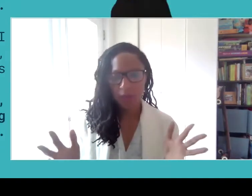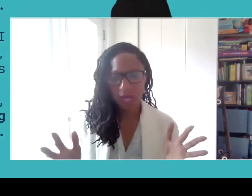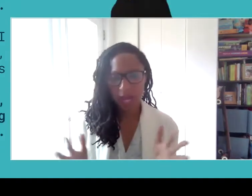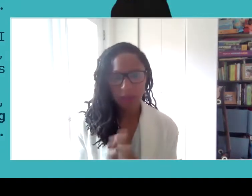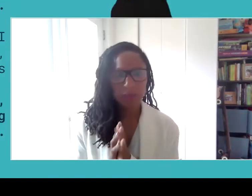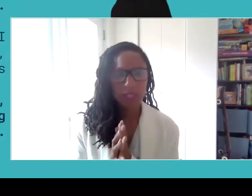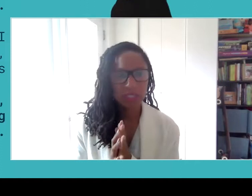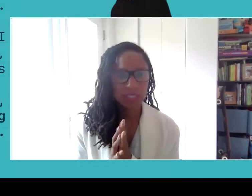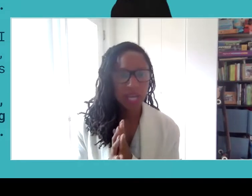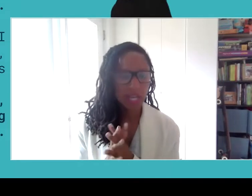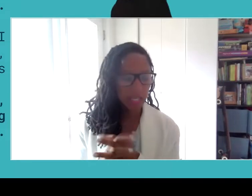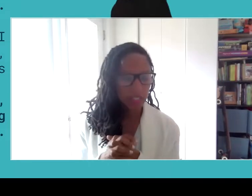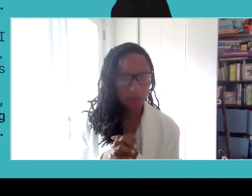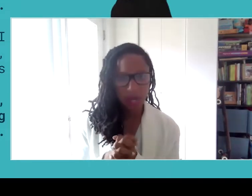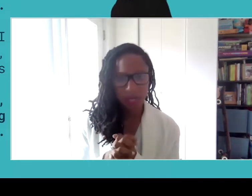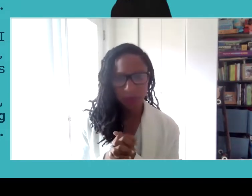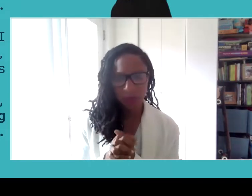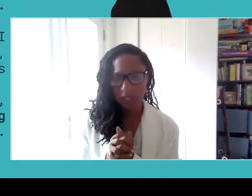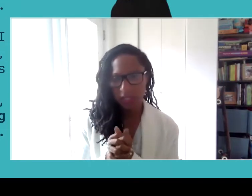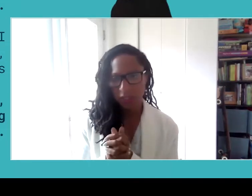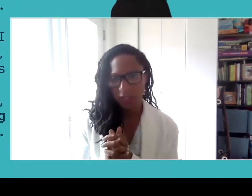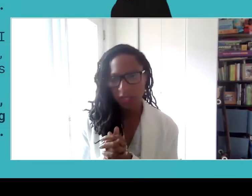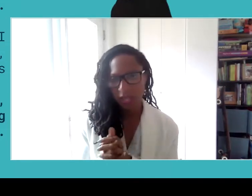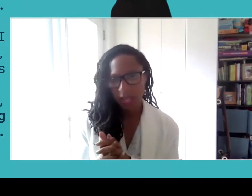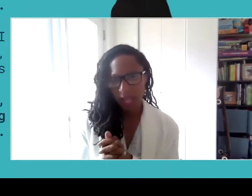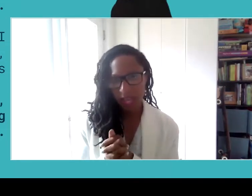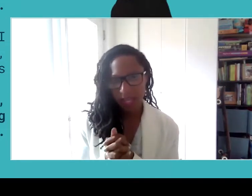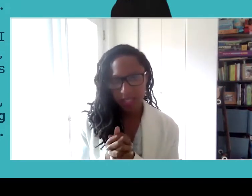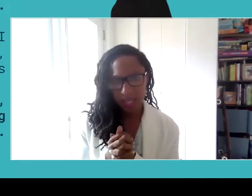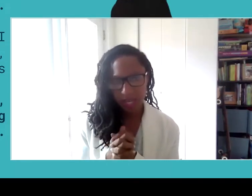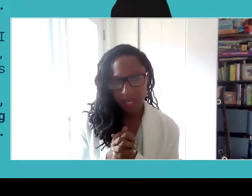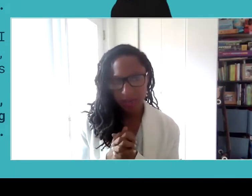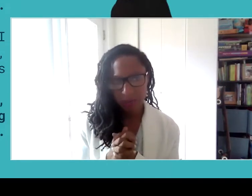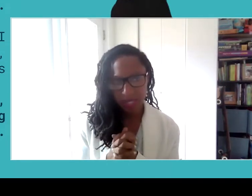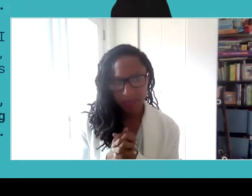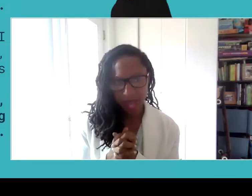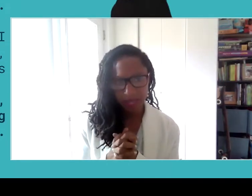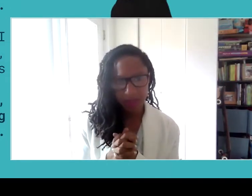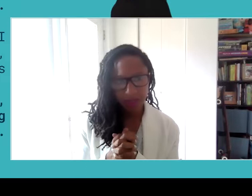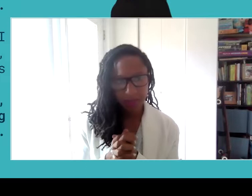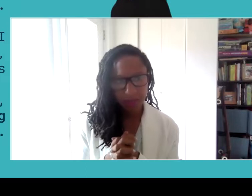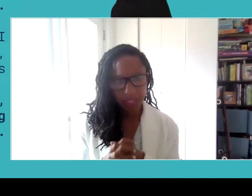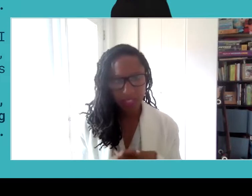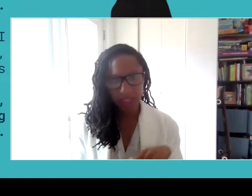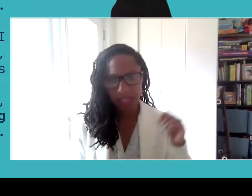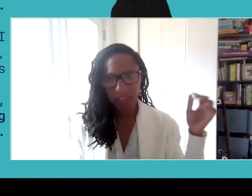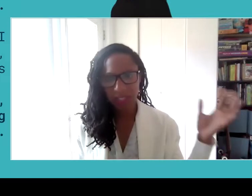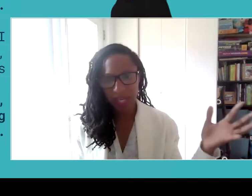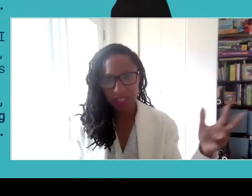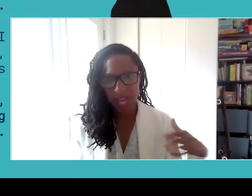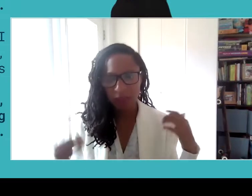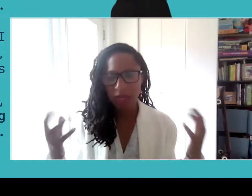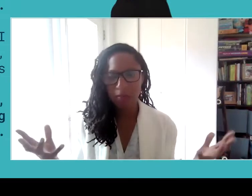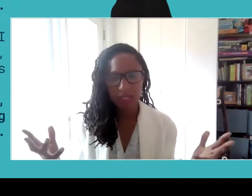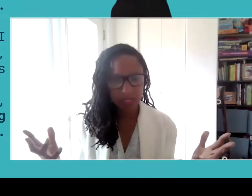can I bring DEI into my organization and make that something that is not just a nice to